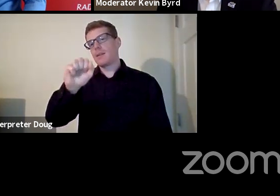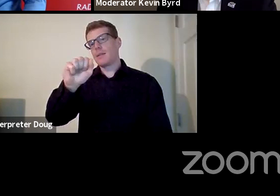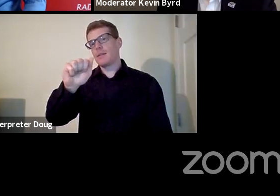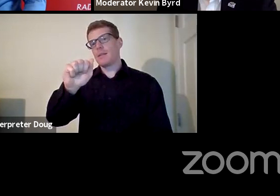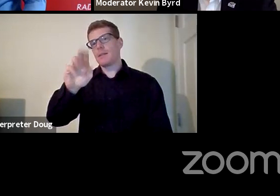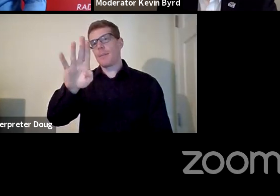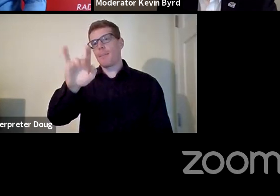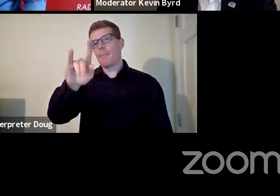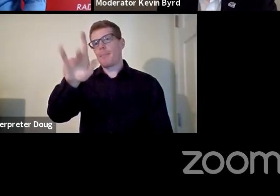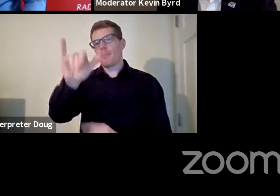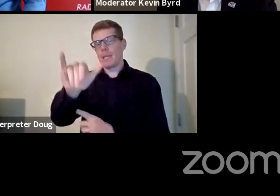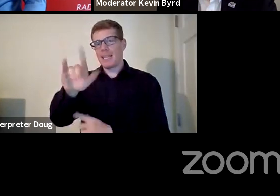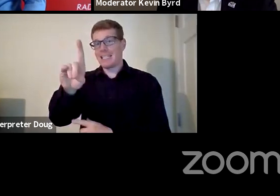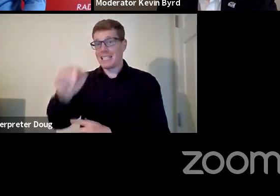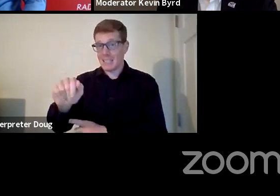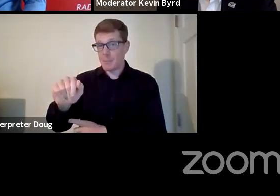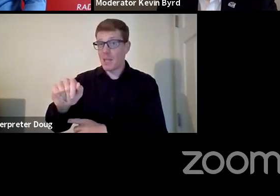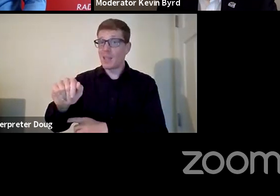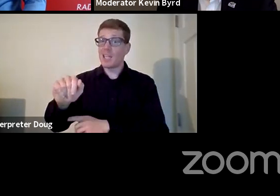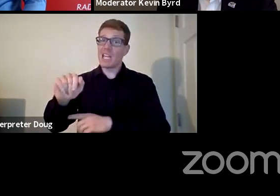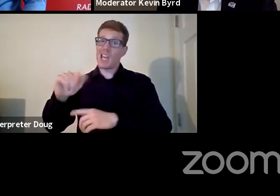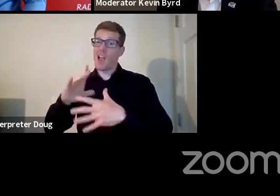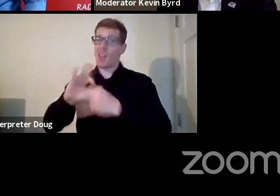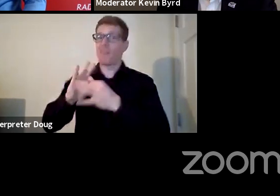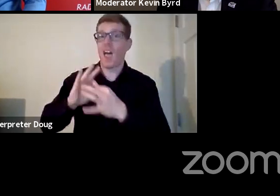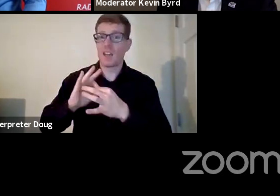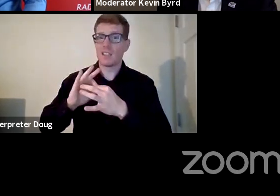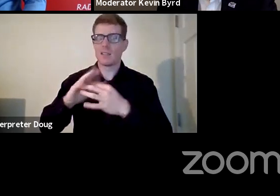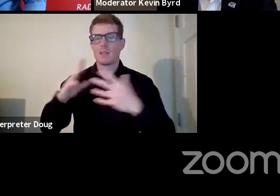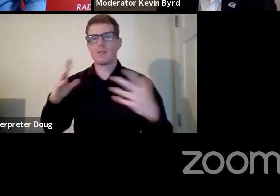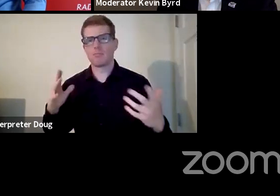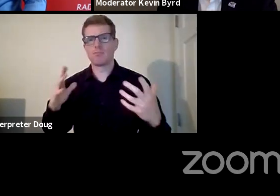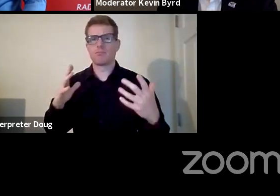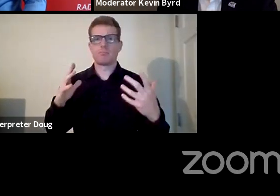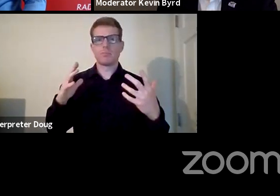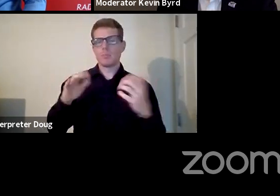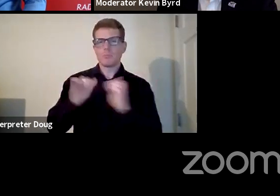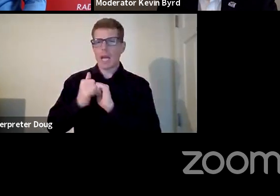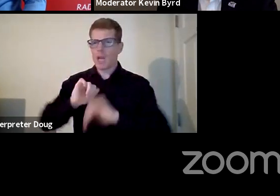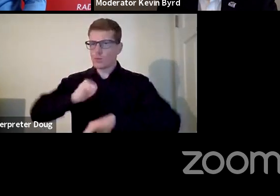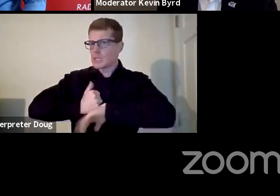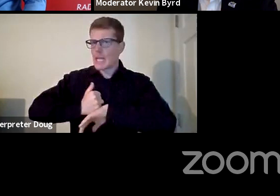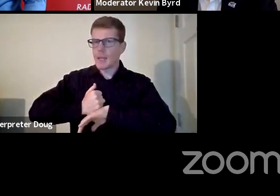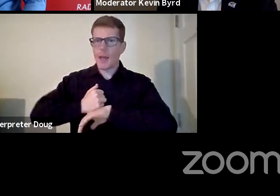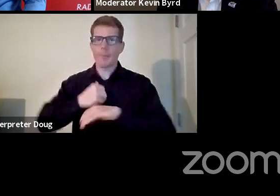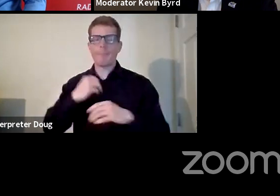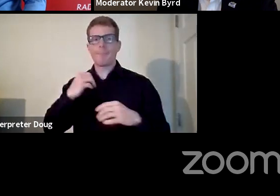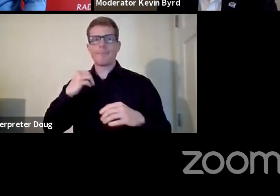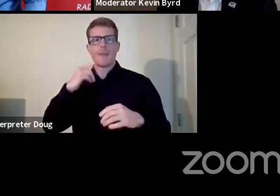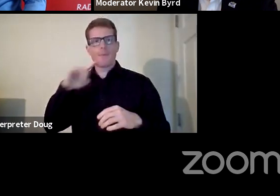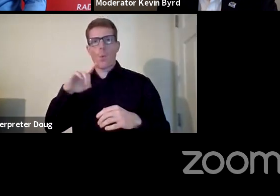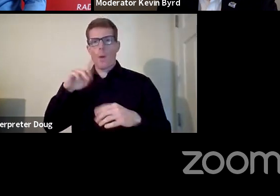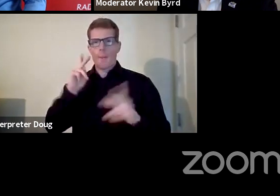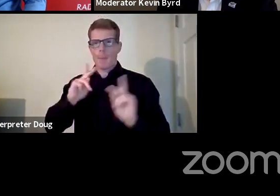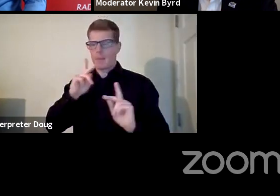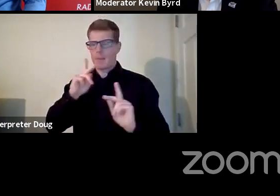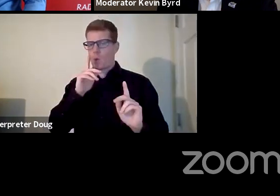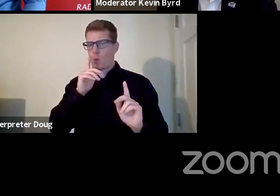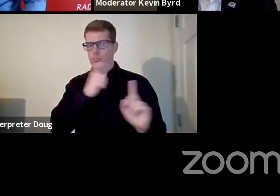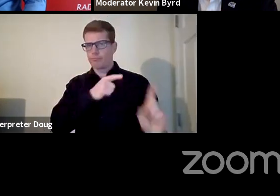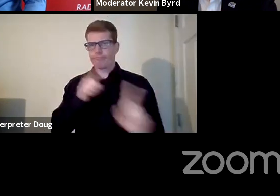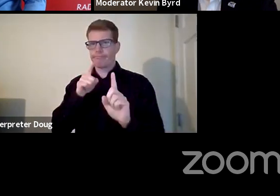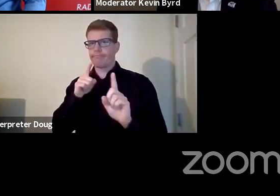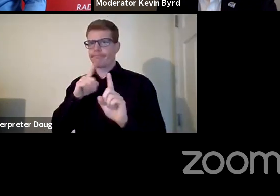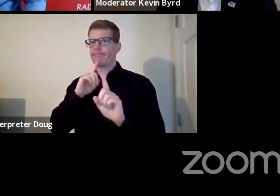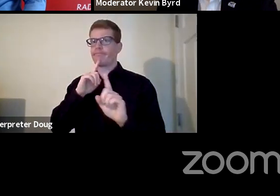what are the possibilities? How do we set this up so that people feel comfortable reporting symptoms when that's important,